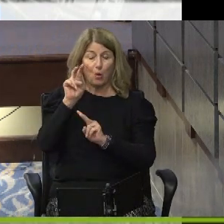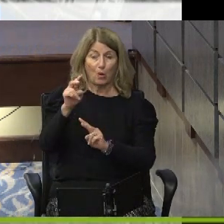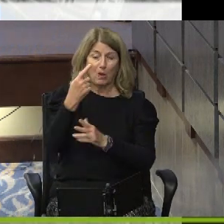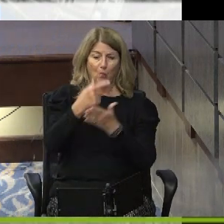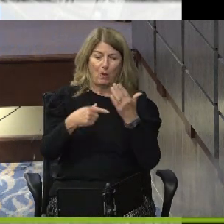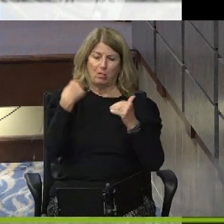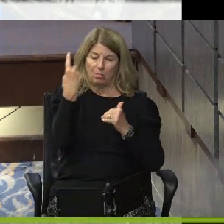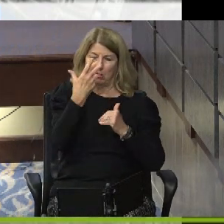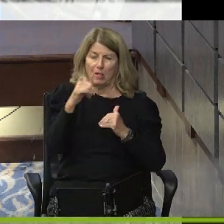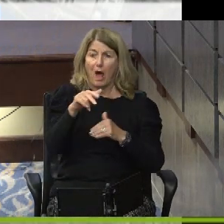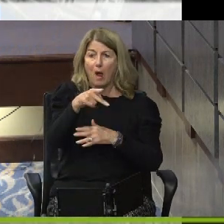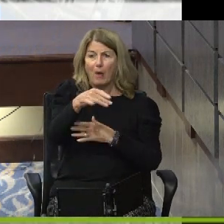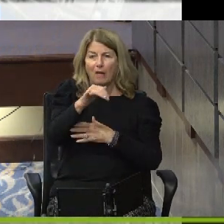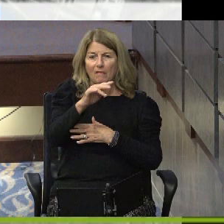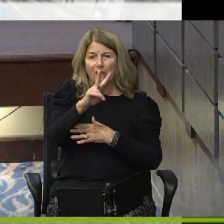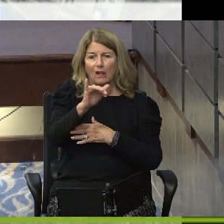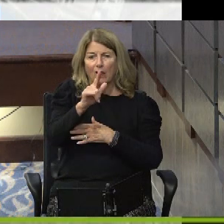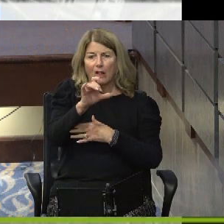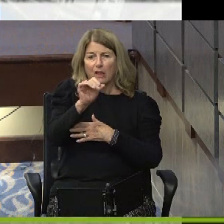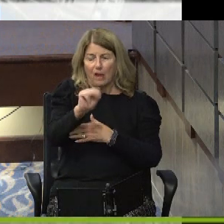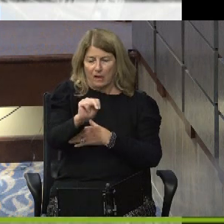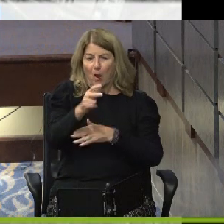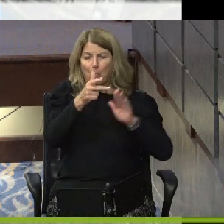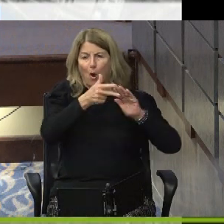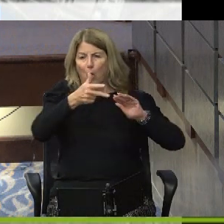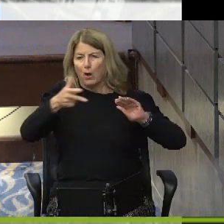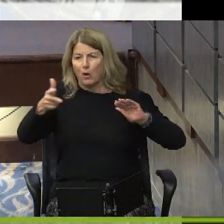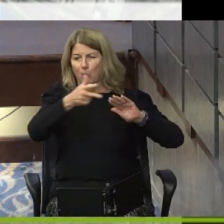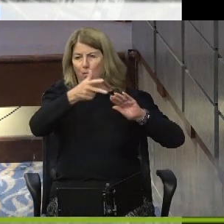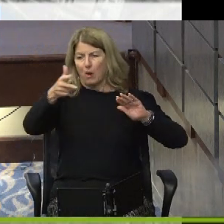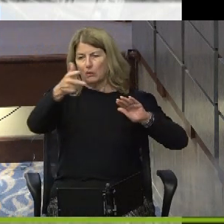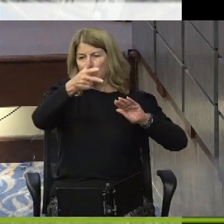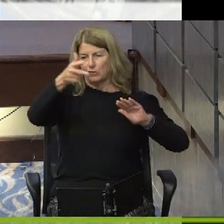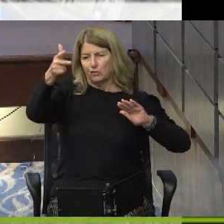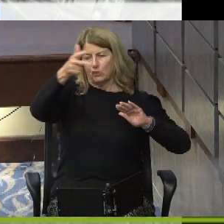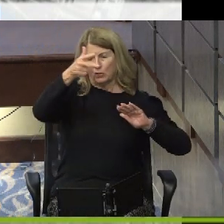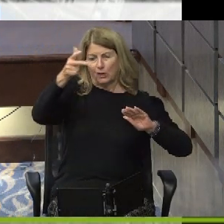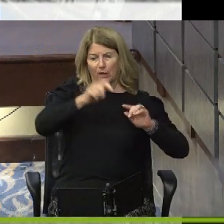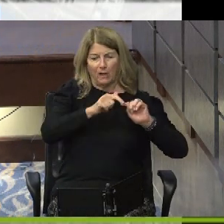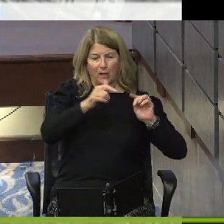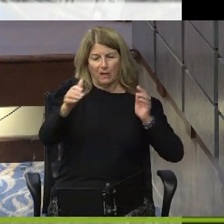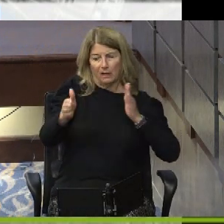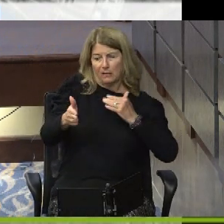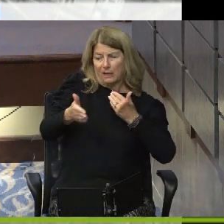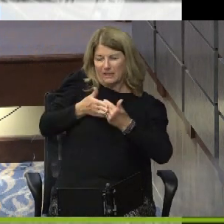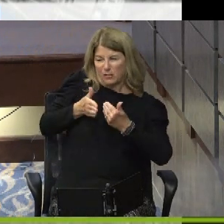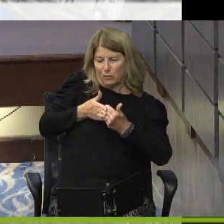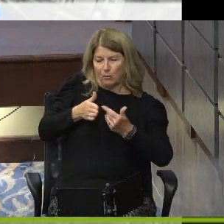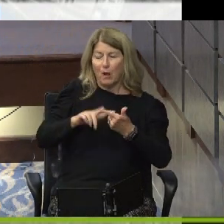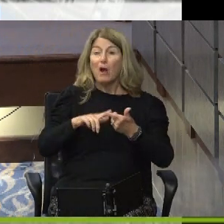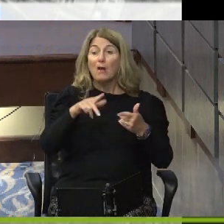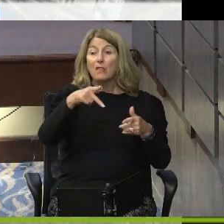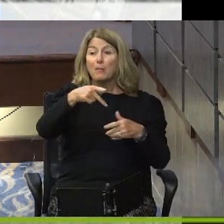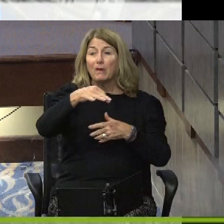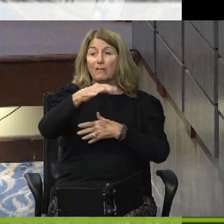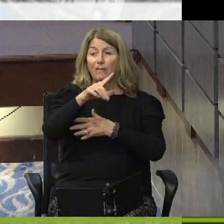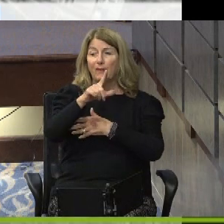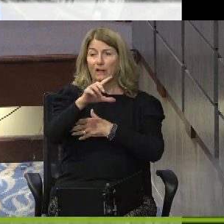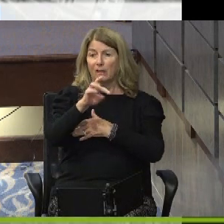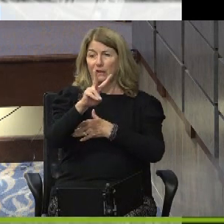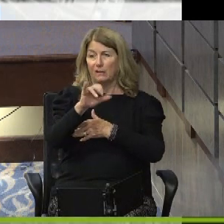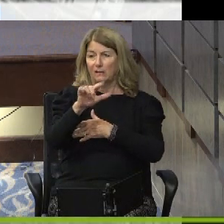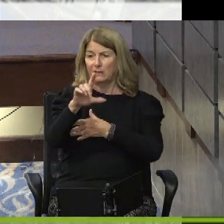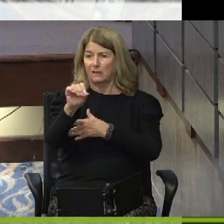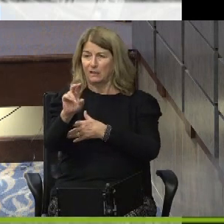Pavilion parking garage, which will be adjacent to the new Baylor Foster Pavilion. I'm going to ask, is it Paul or Tom doing the